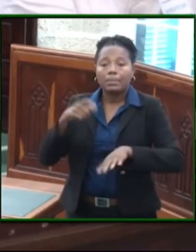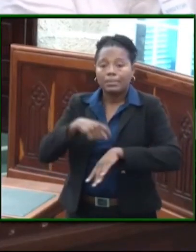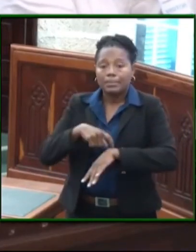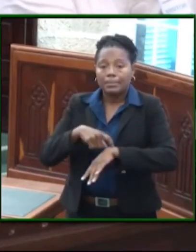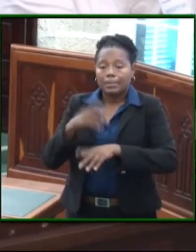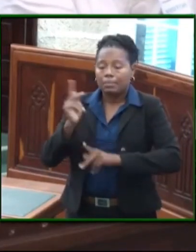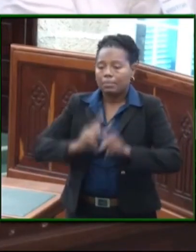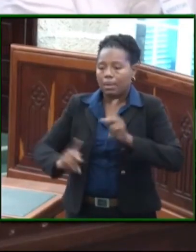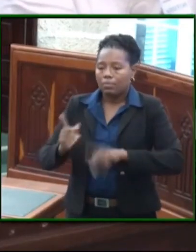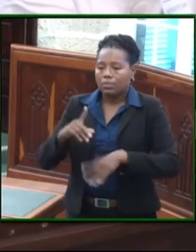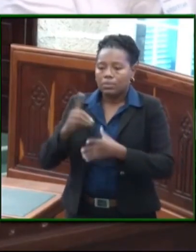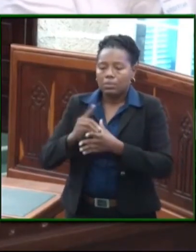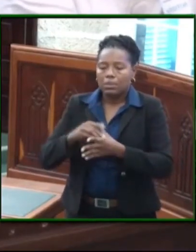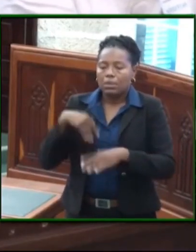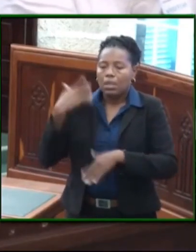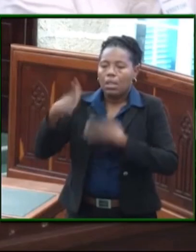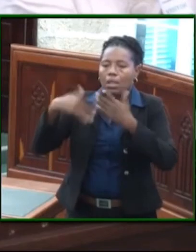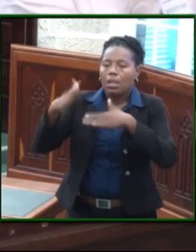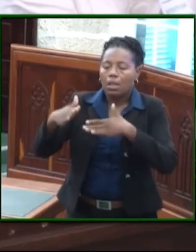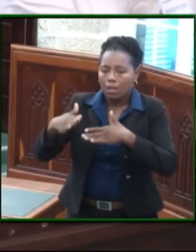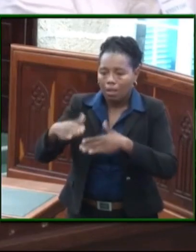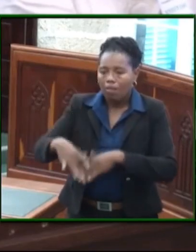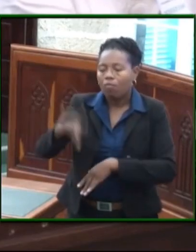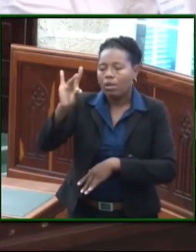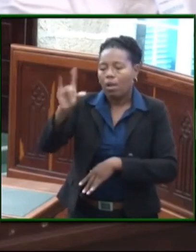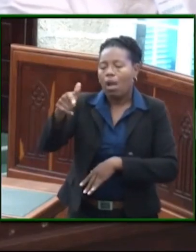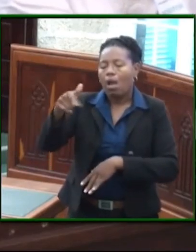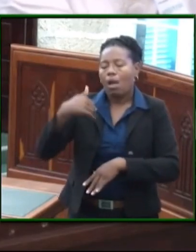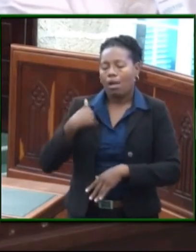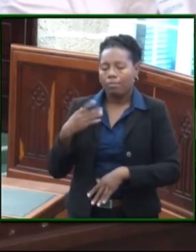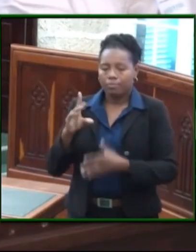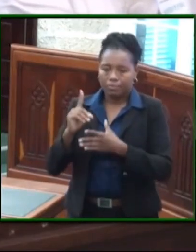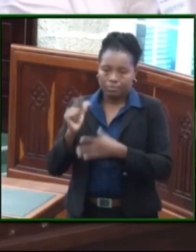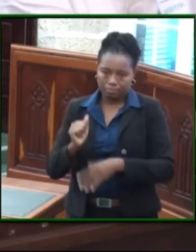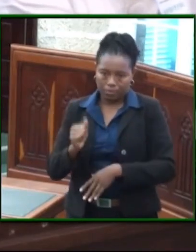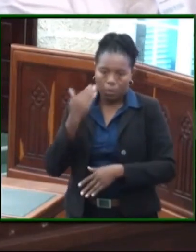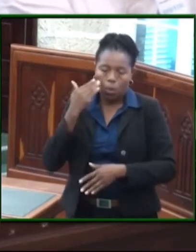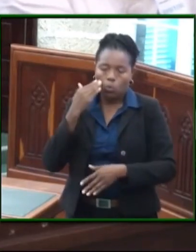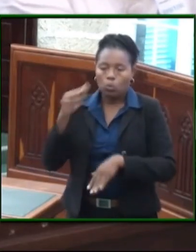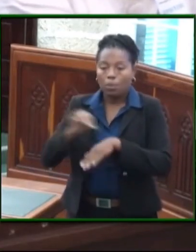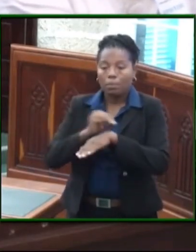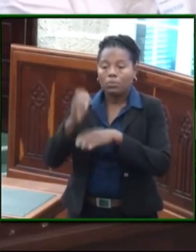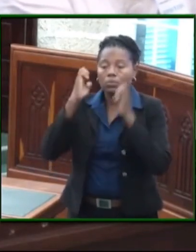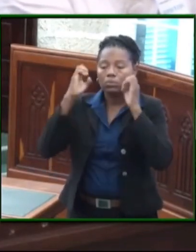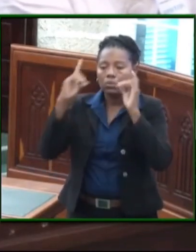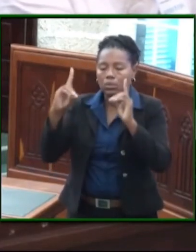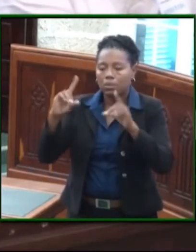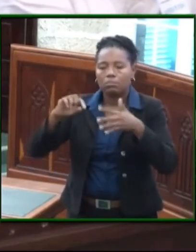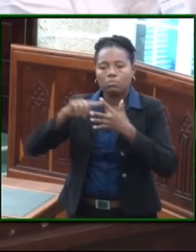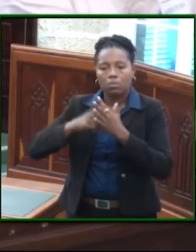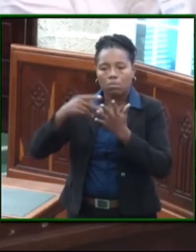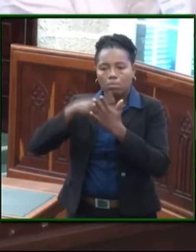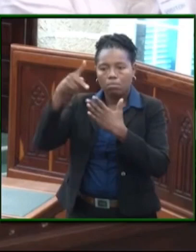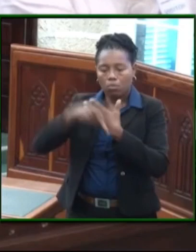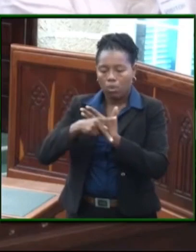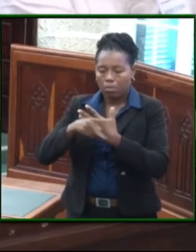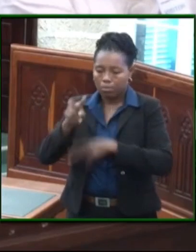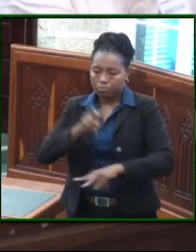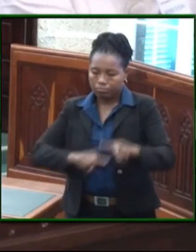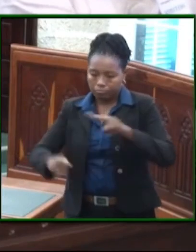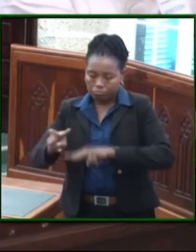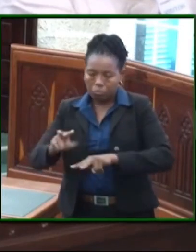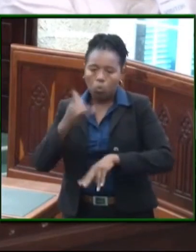disabilities are discovered late. But I do know that the Ministry of Education has restarted the program of assessing. I know that they're going to be employing some